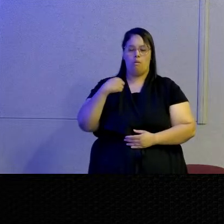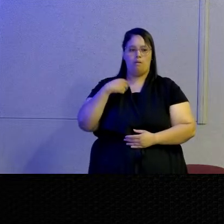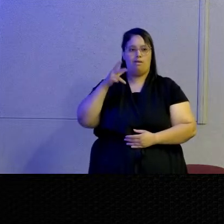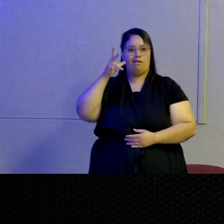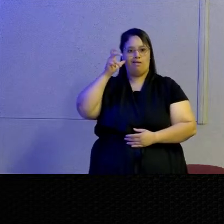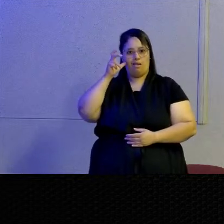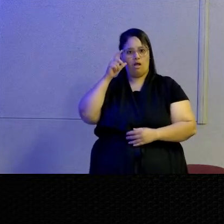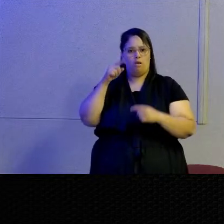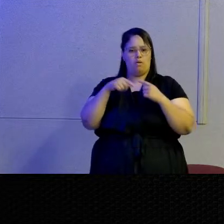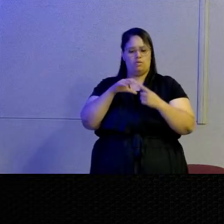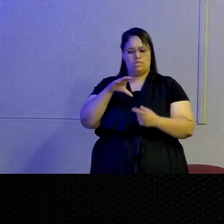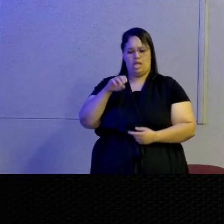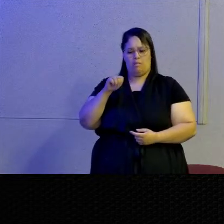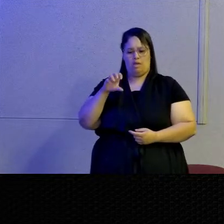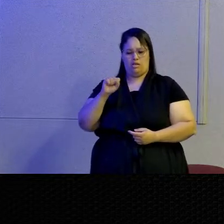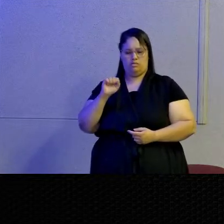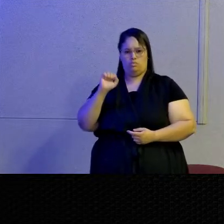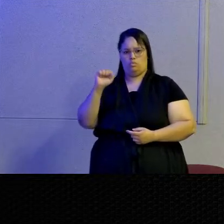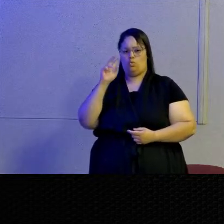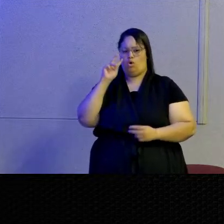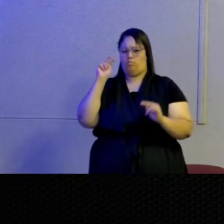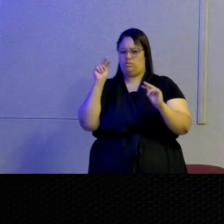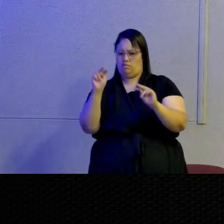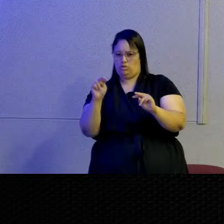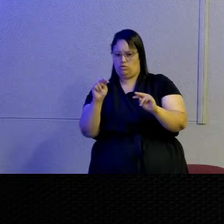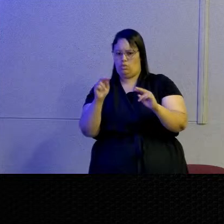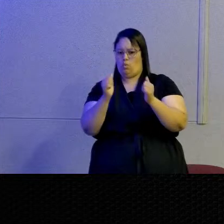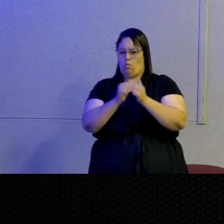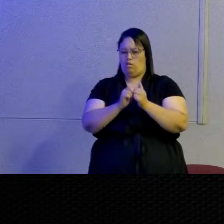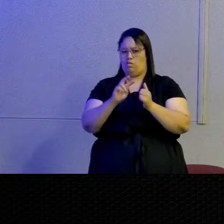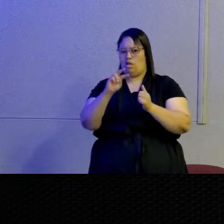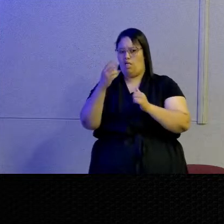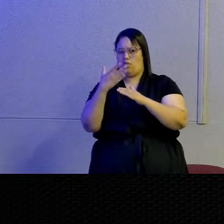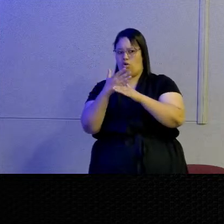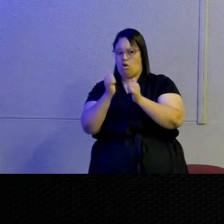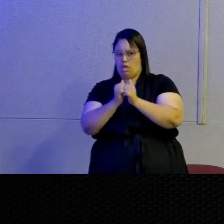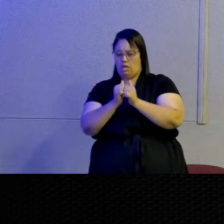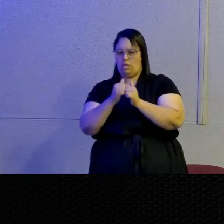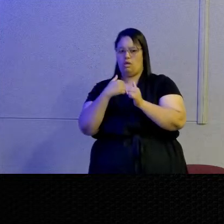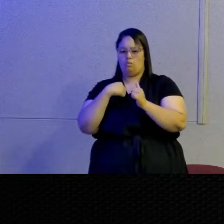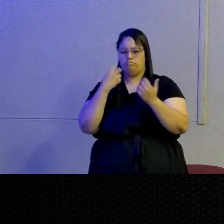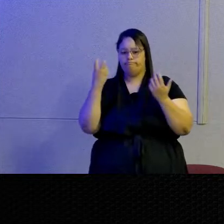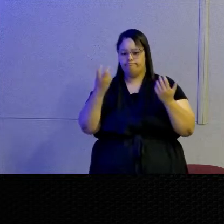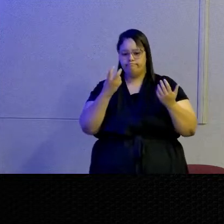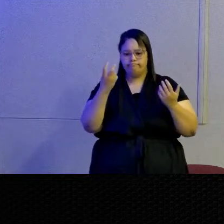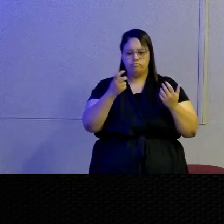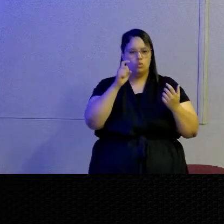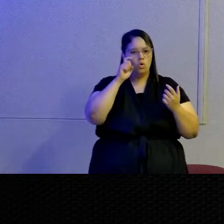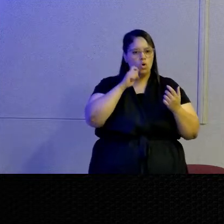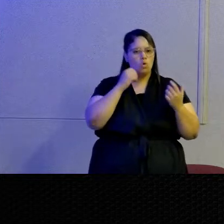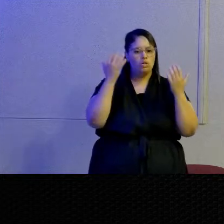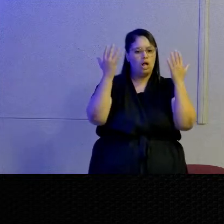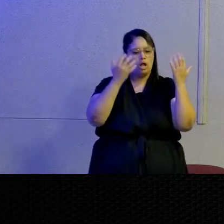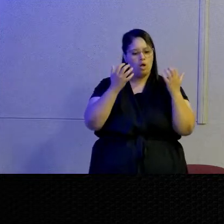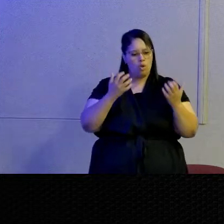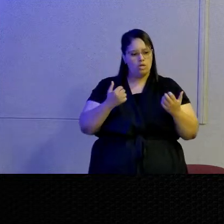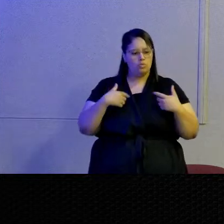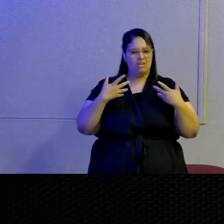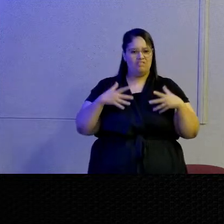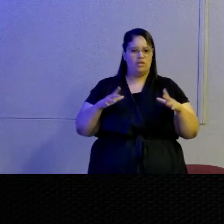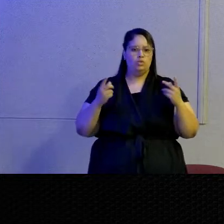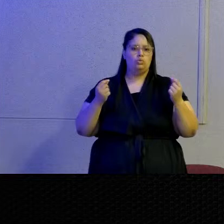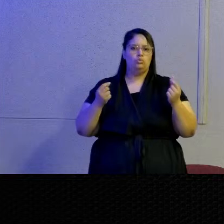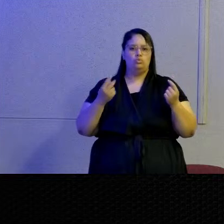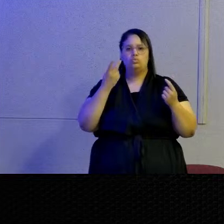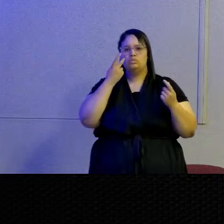about this CMS observation, together with a couple of my colleagues, we dug out some old calculations that we had done as to